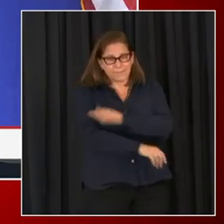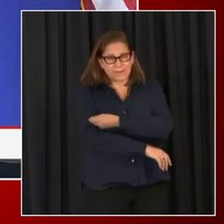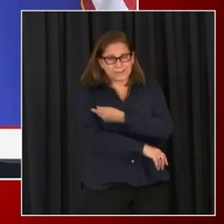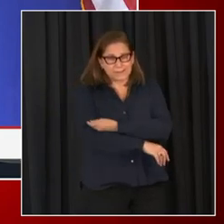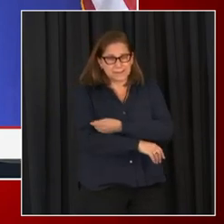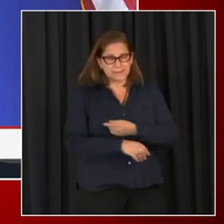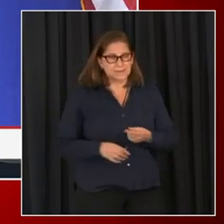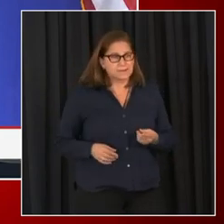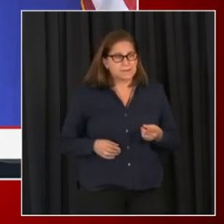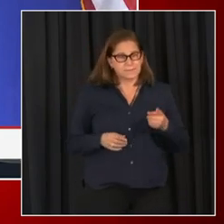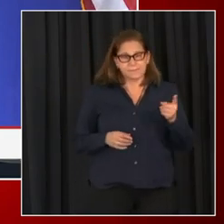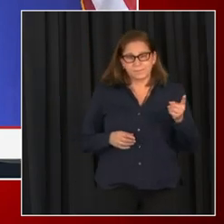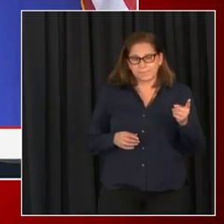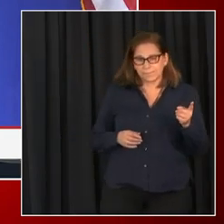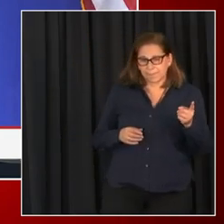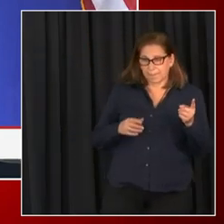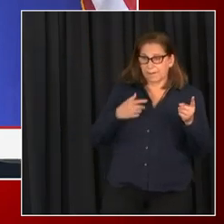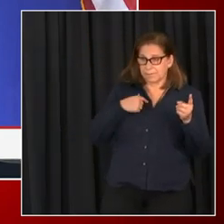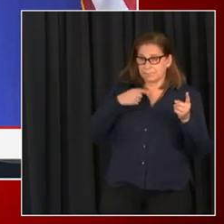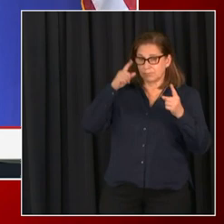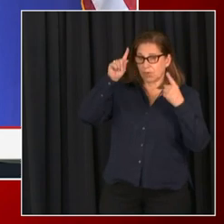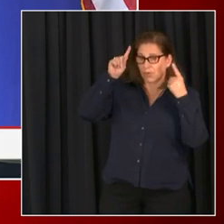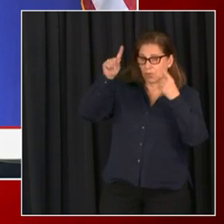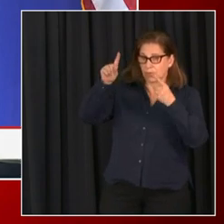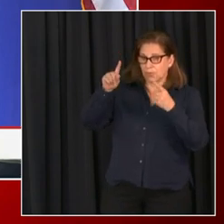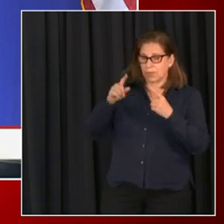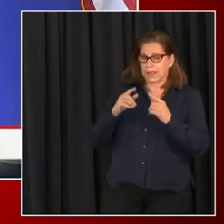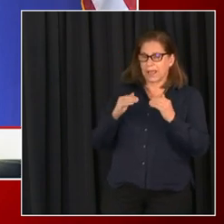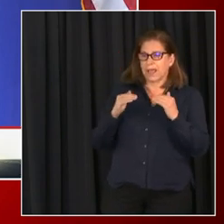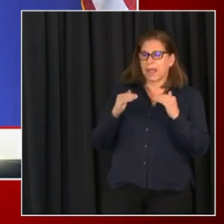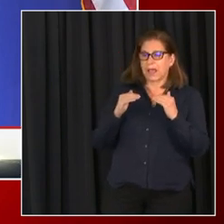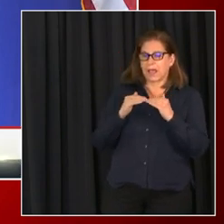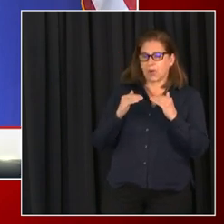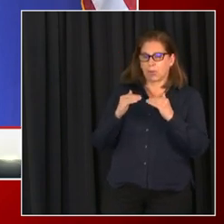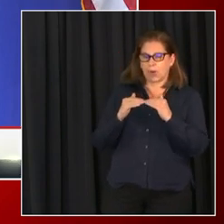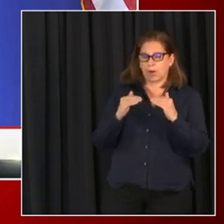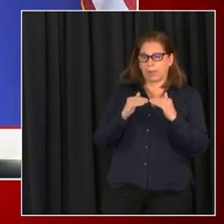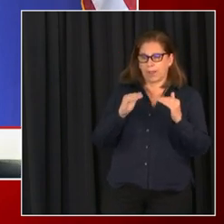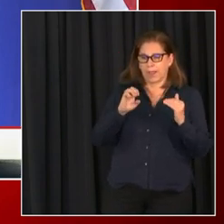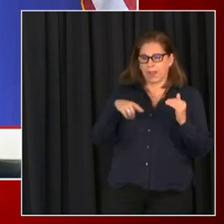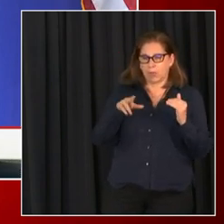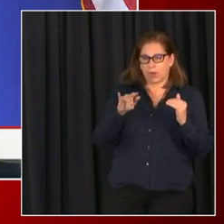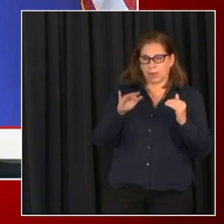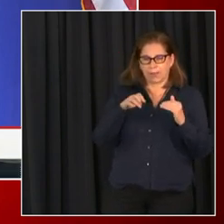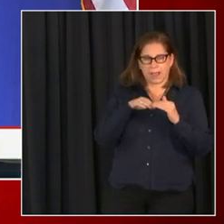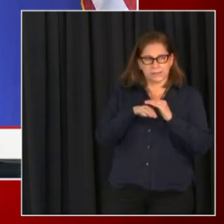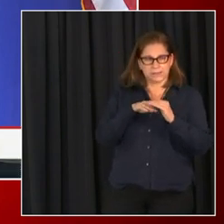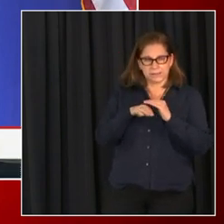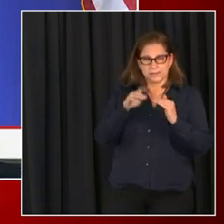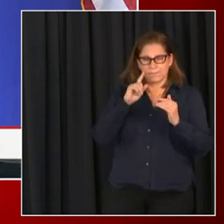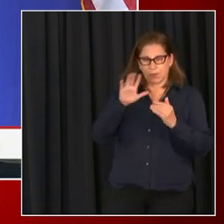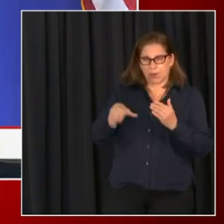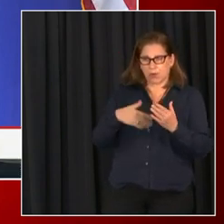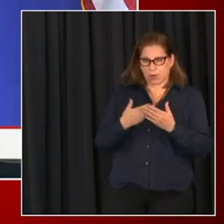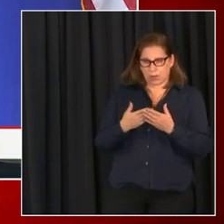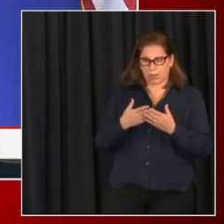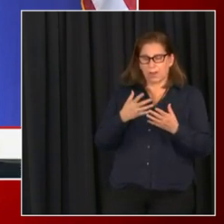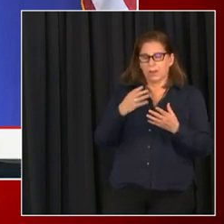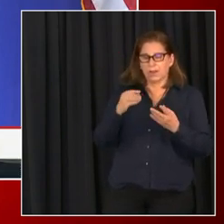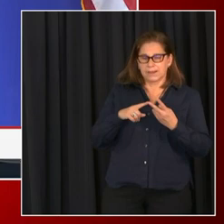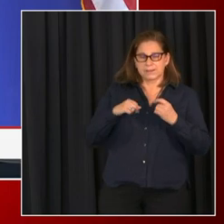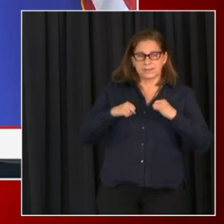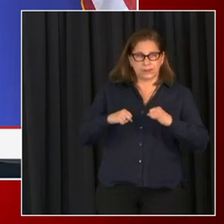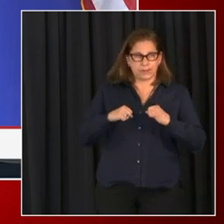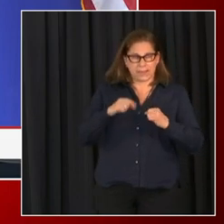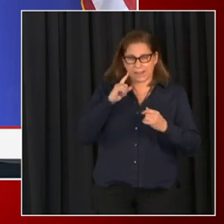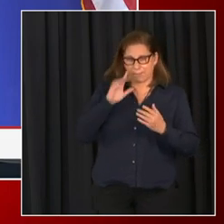equitable allocation and access to the plan. And we talk a lot about ensuring that there is a balance. What we